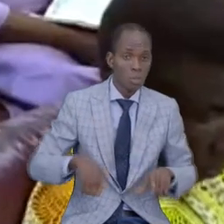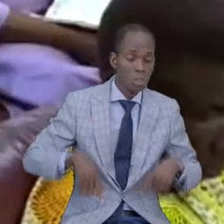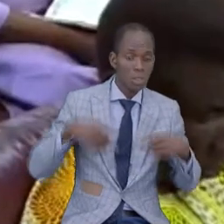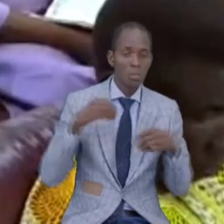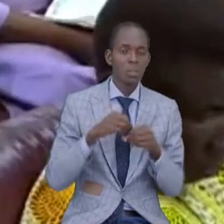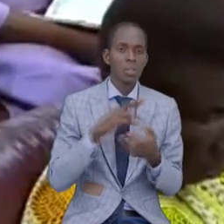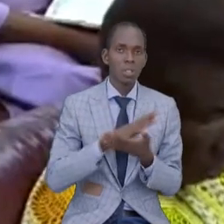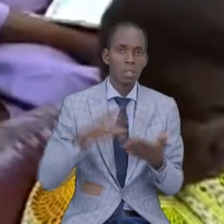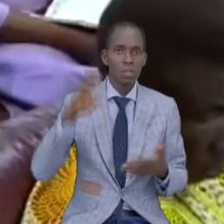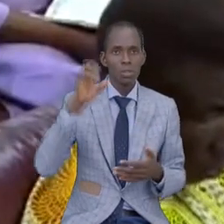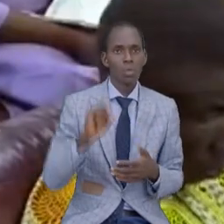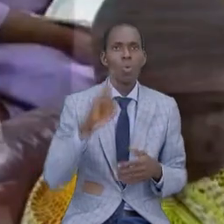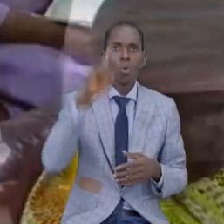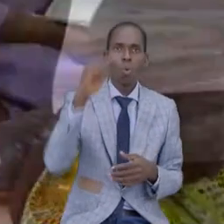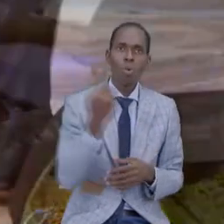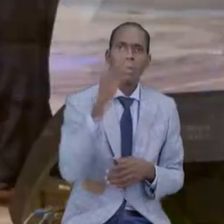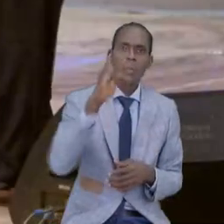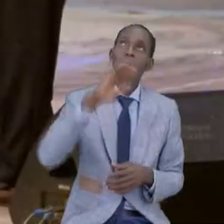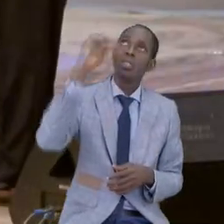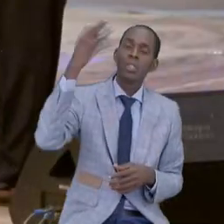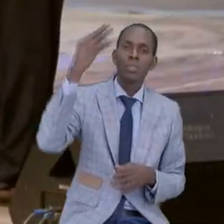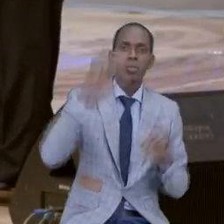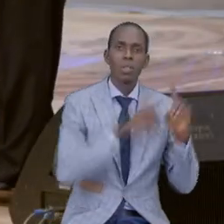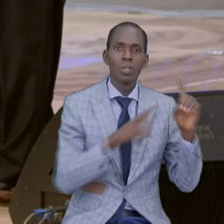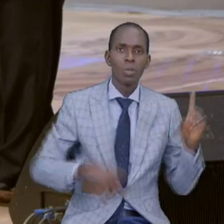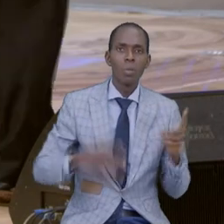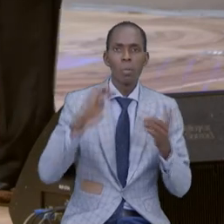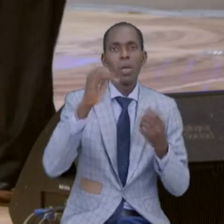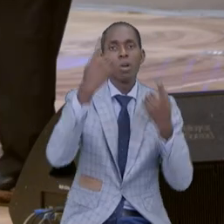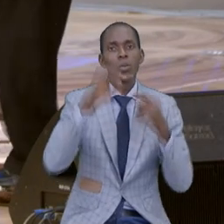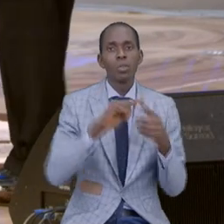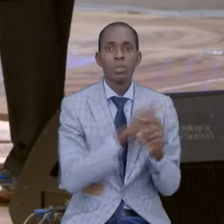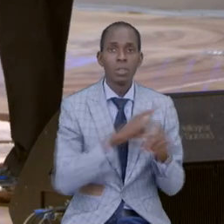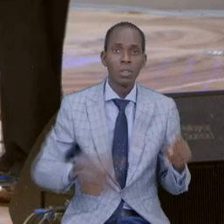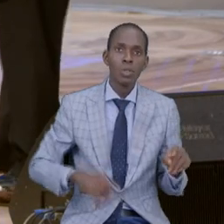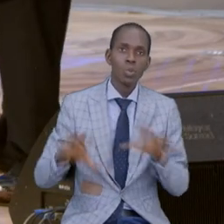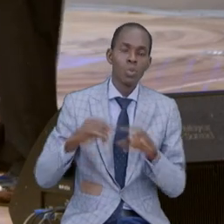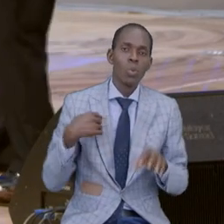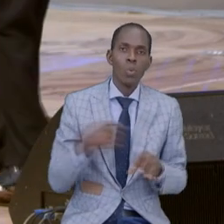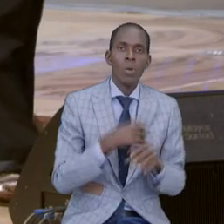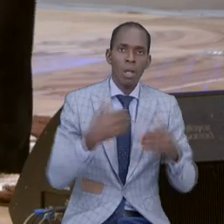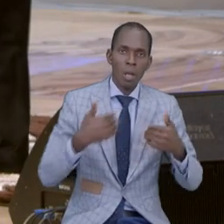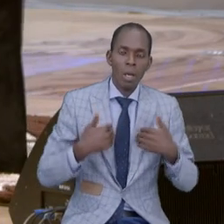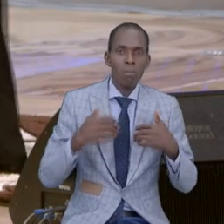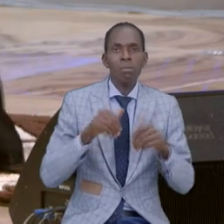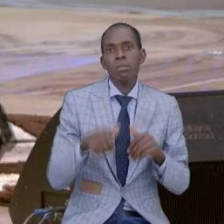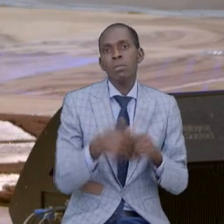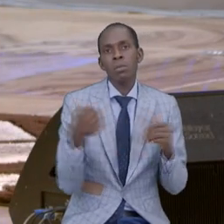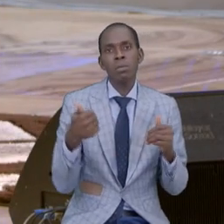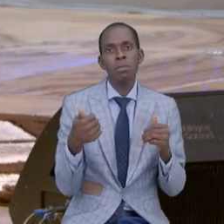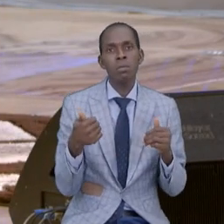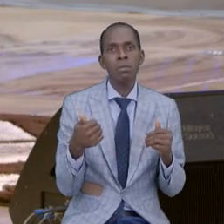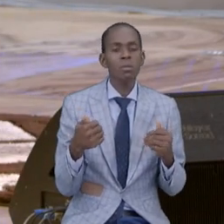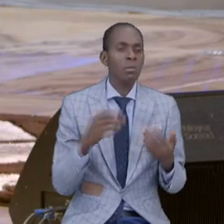the grace of the Lord. Only by coming to the Lord did we have any light,